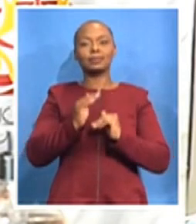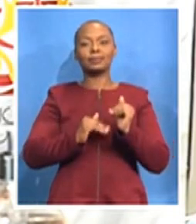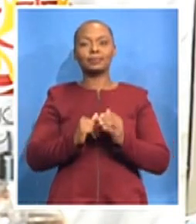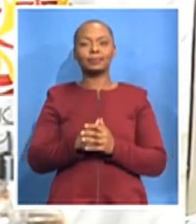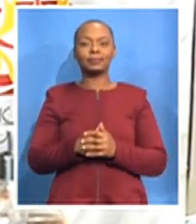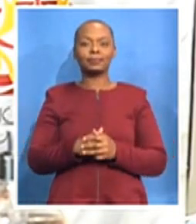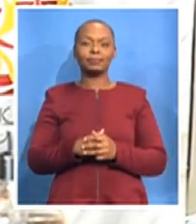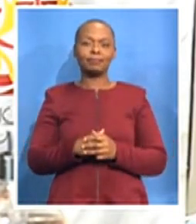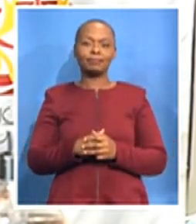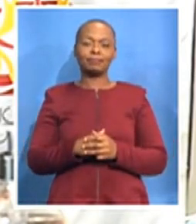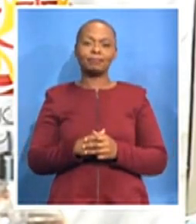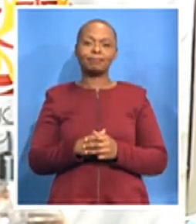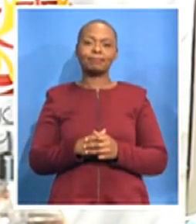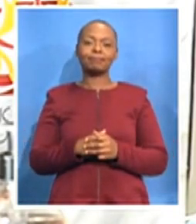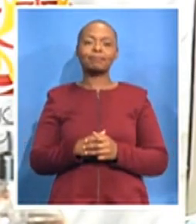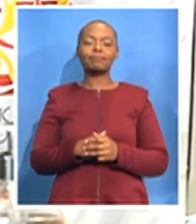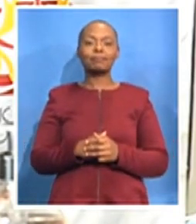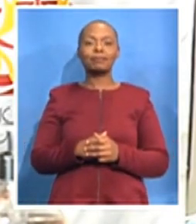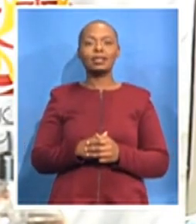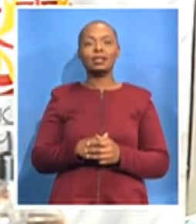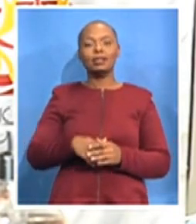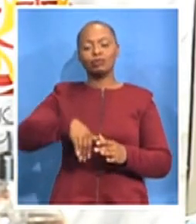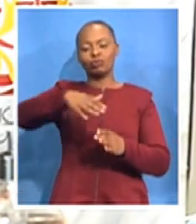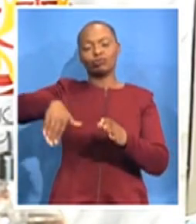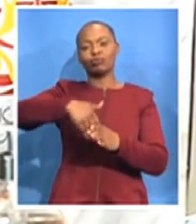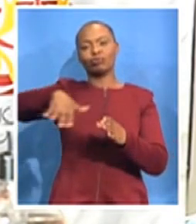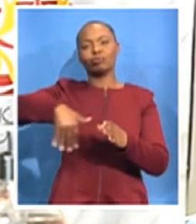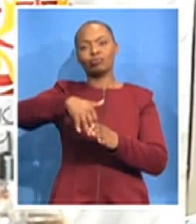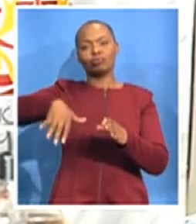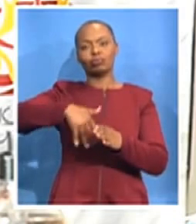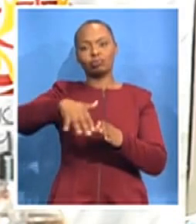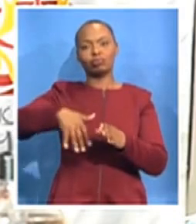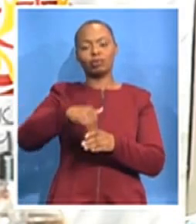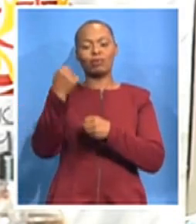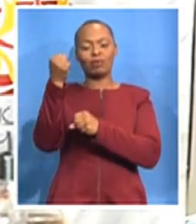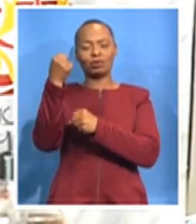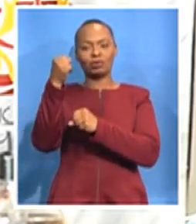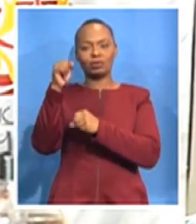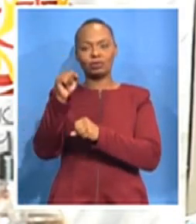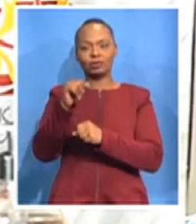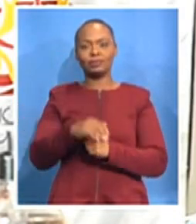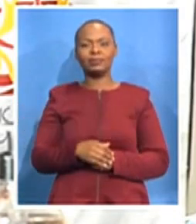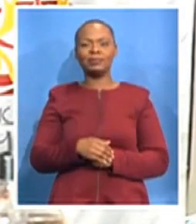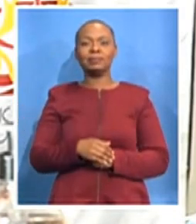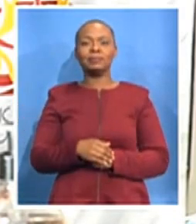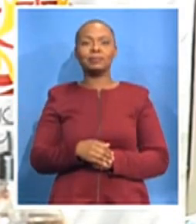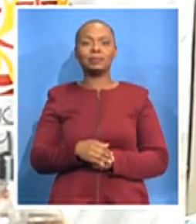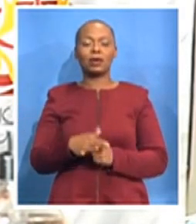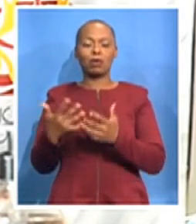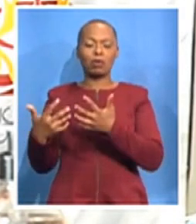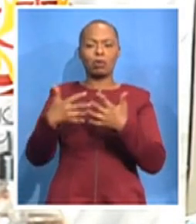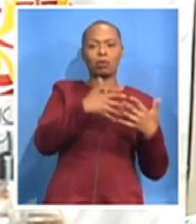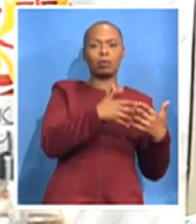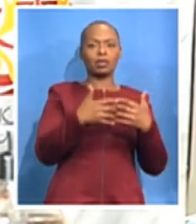machine. There's a lack of cooperation between the Department of Infrastructure and